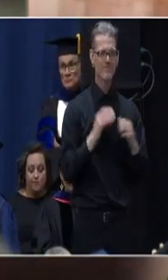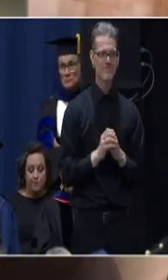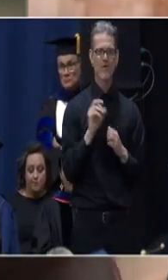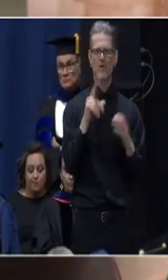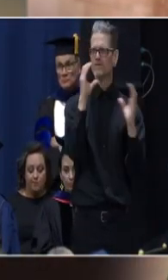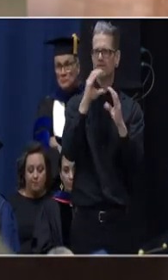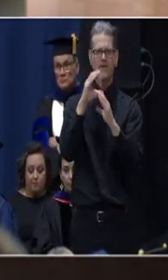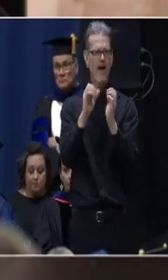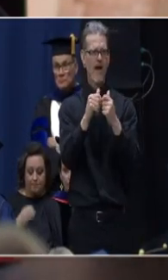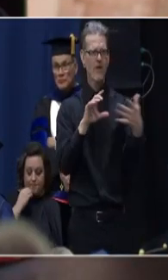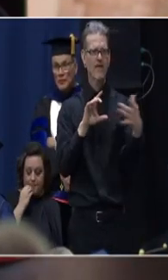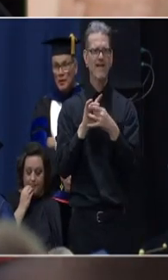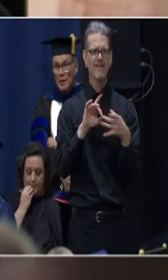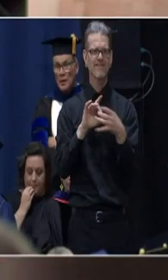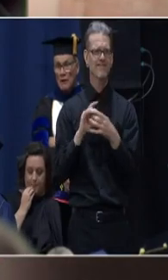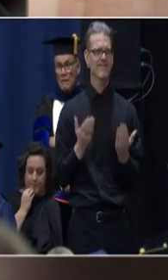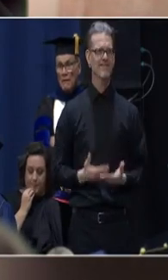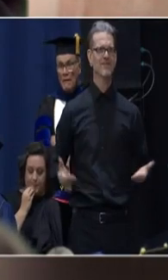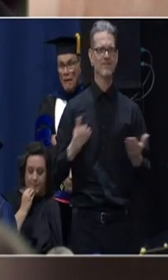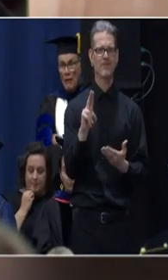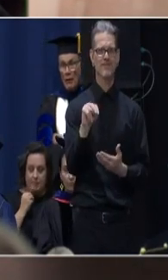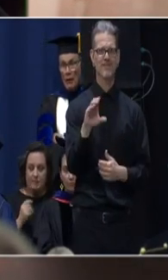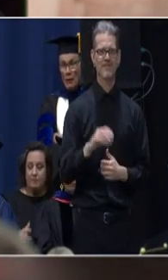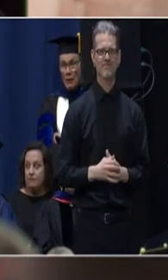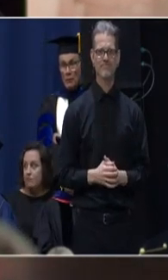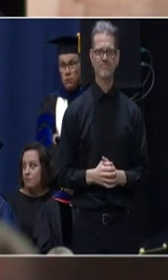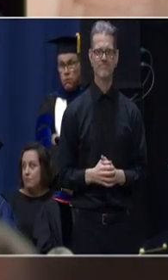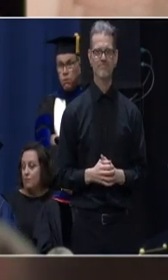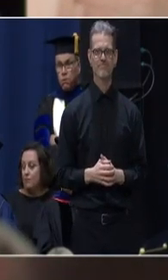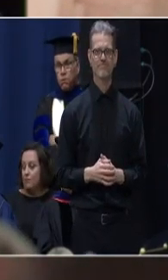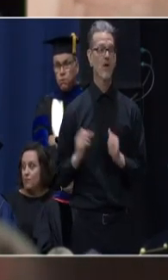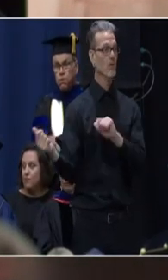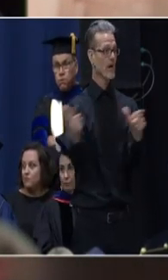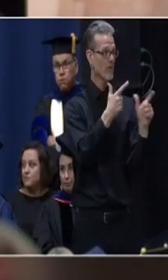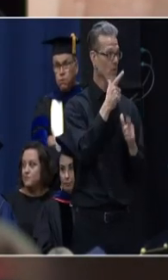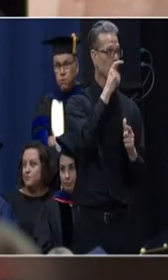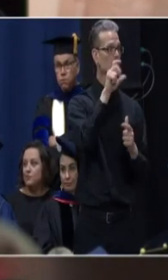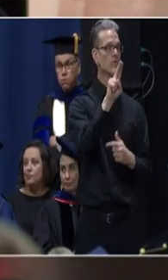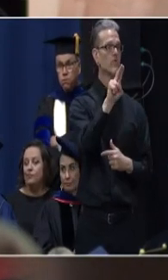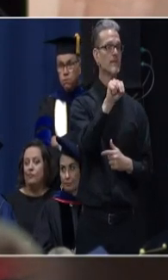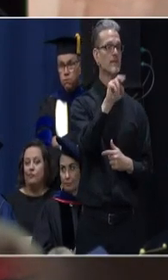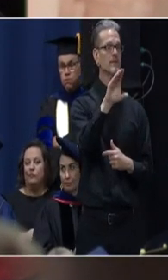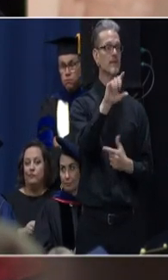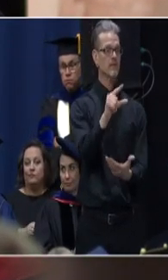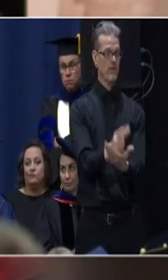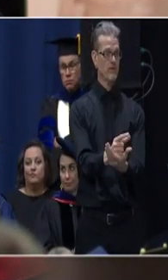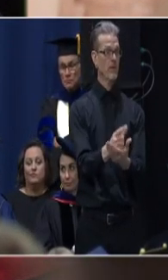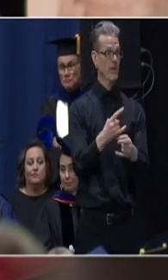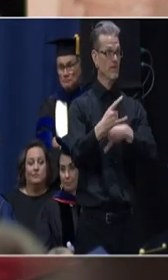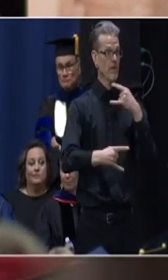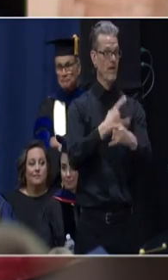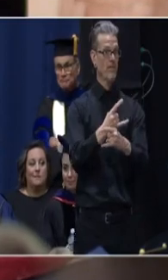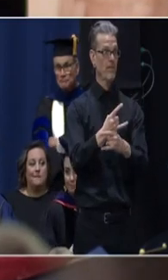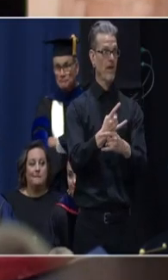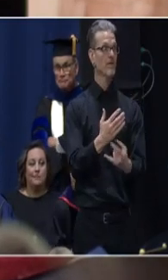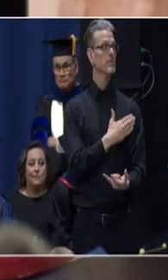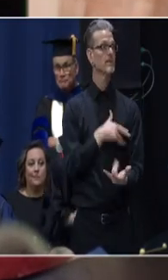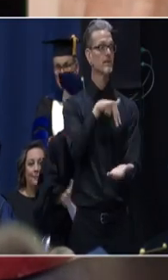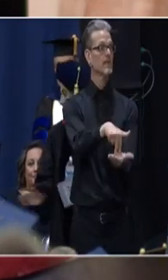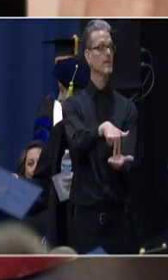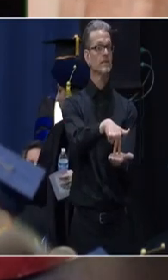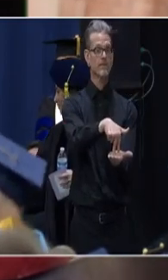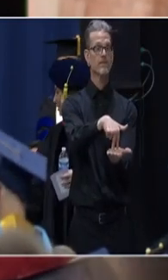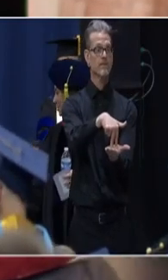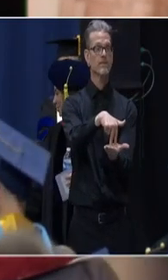stay connected to UNC. Will everyone who is a UNC alum please stand?